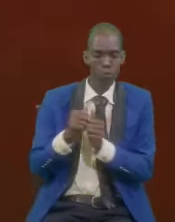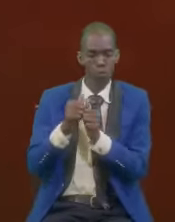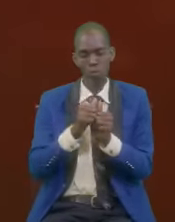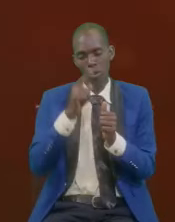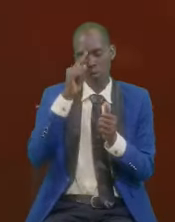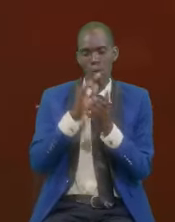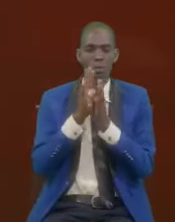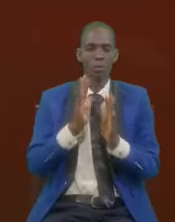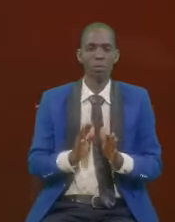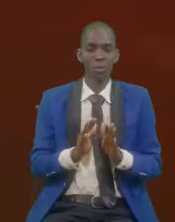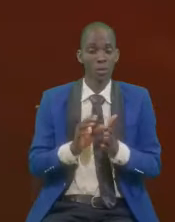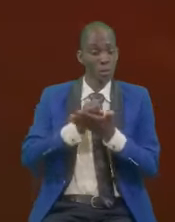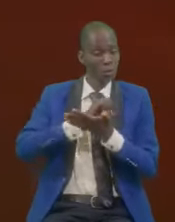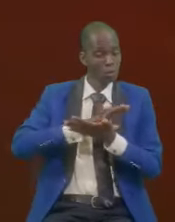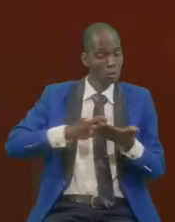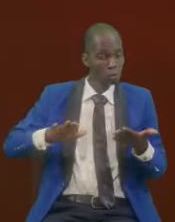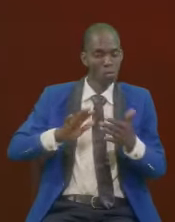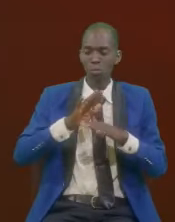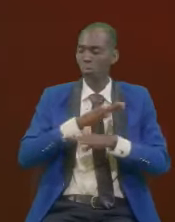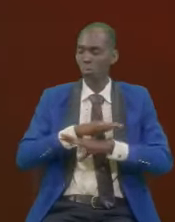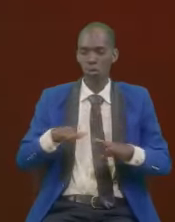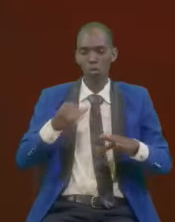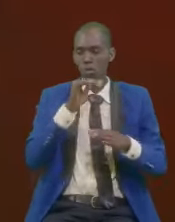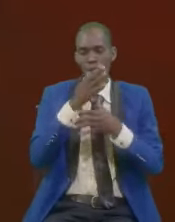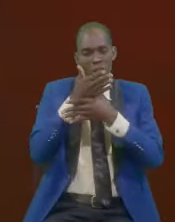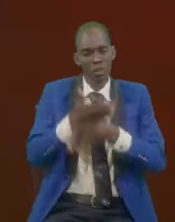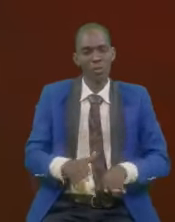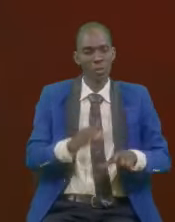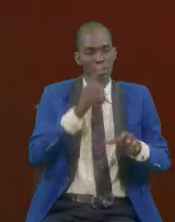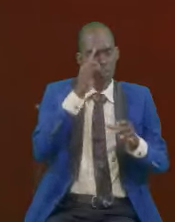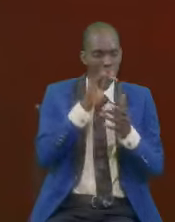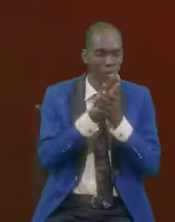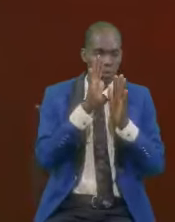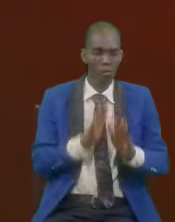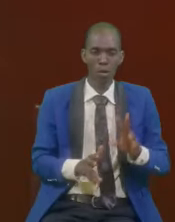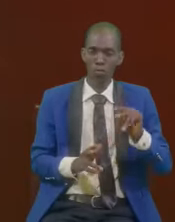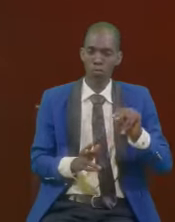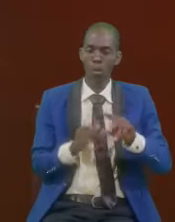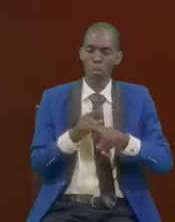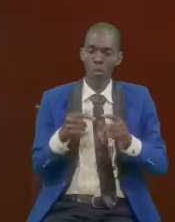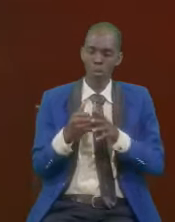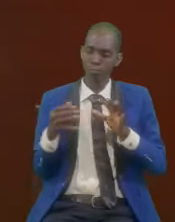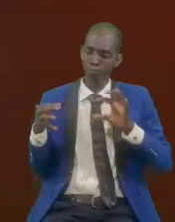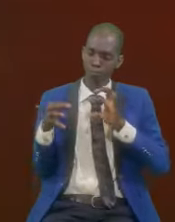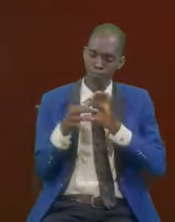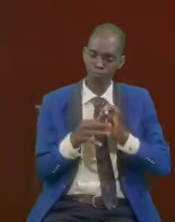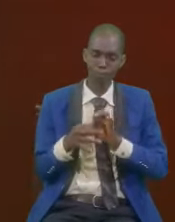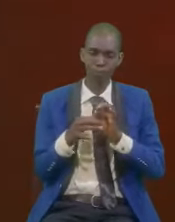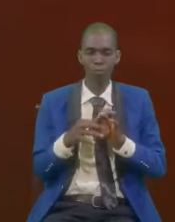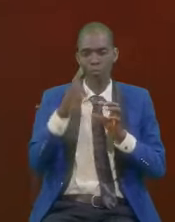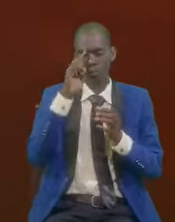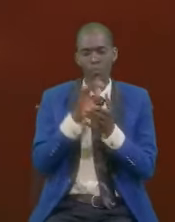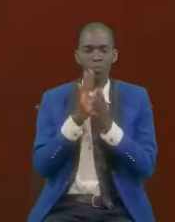not divide believers, it unites believers. Sanctification does